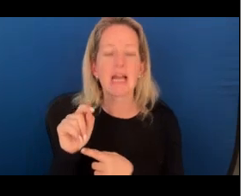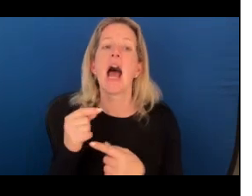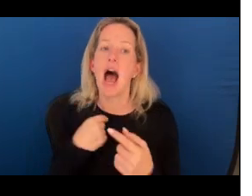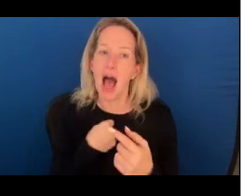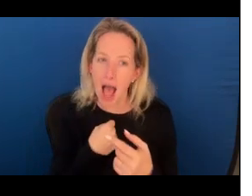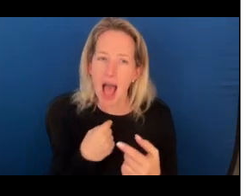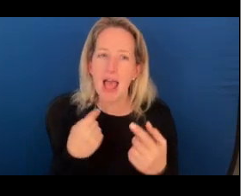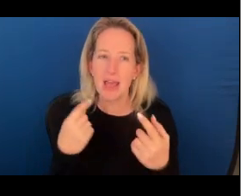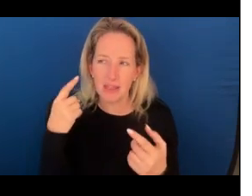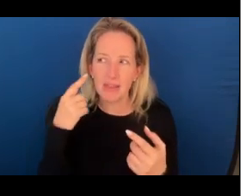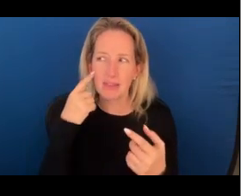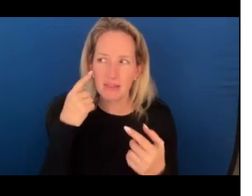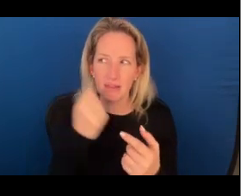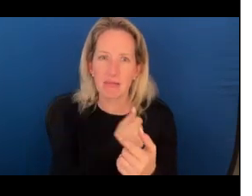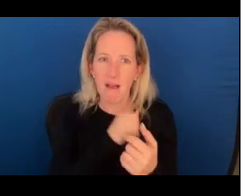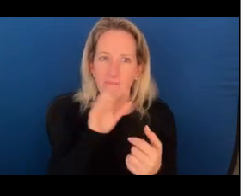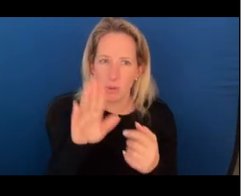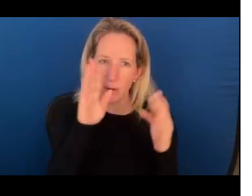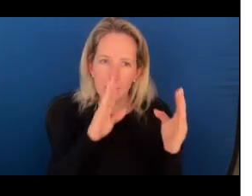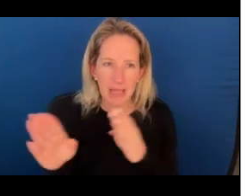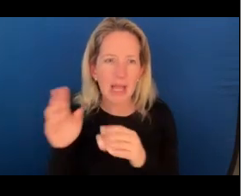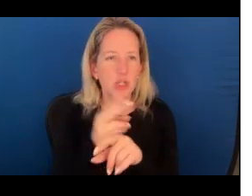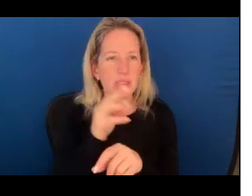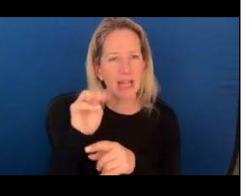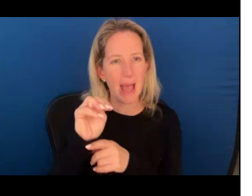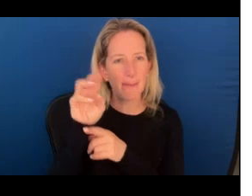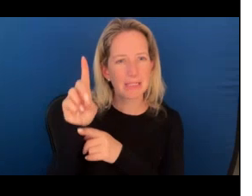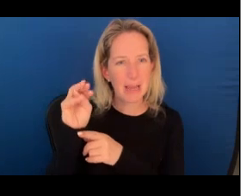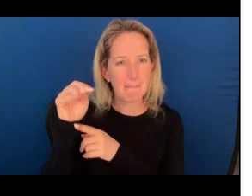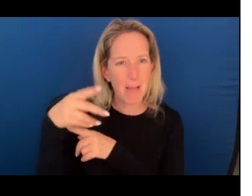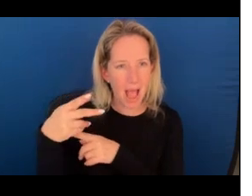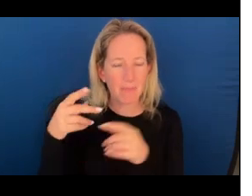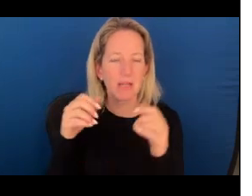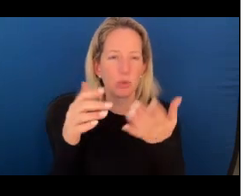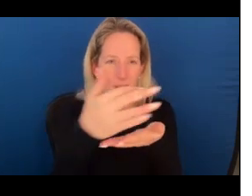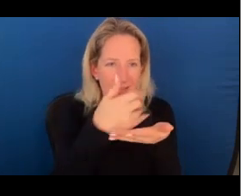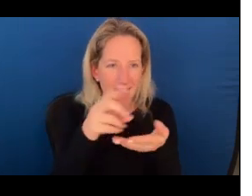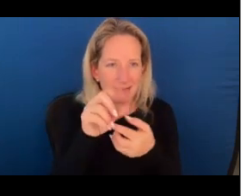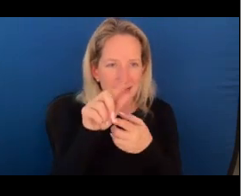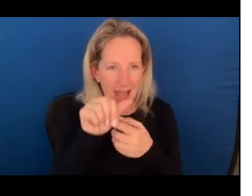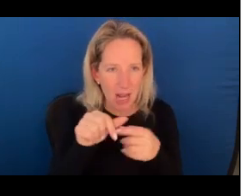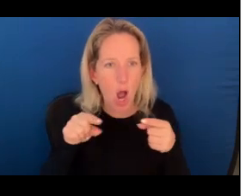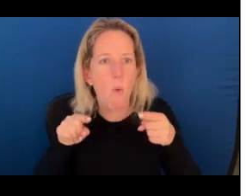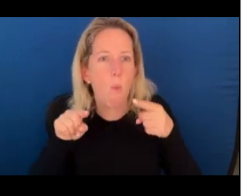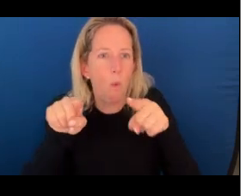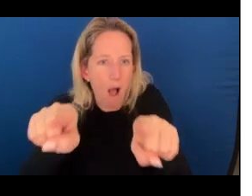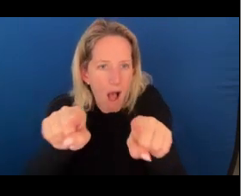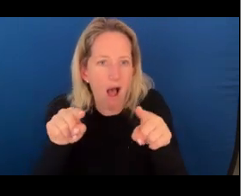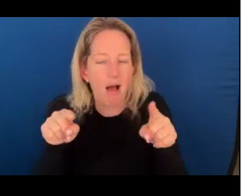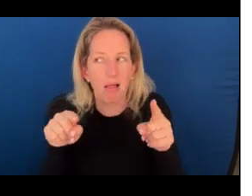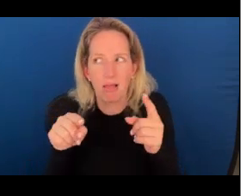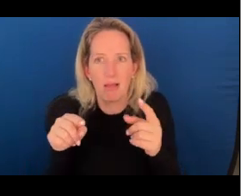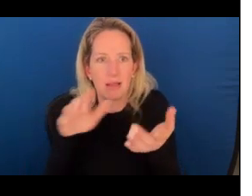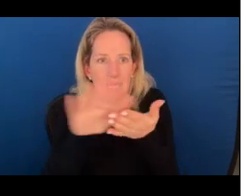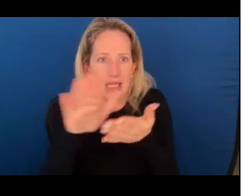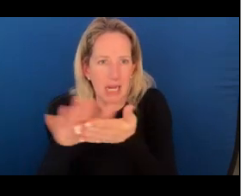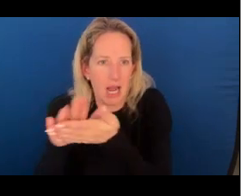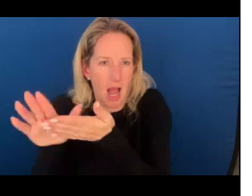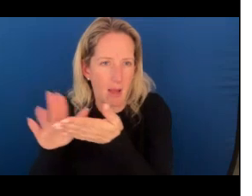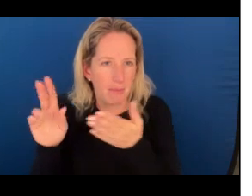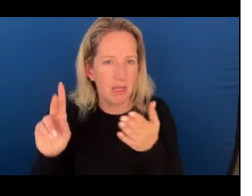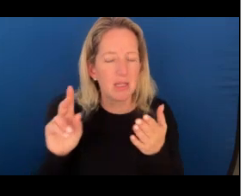doing these beach cleanups using MDMAP. I'm curious how that's actually felt in practice, having a group of students out there and actually trying to do this